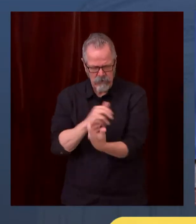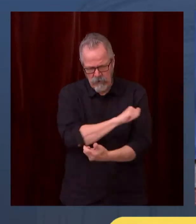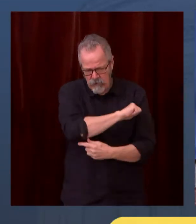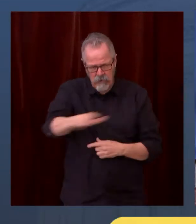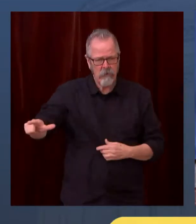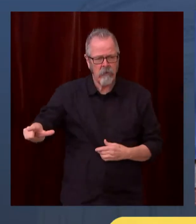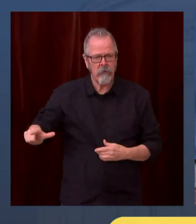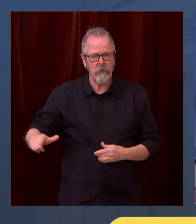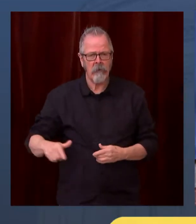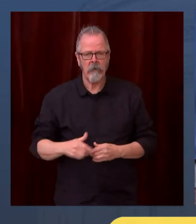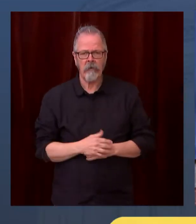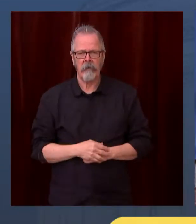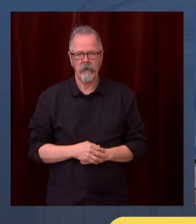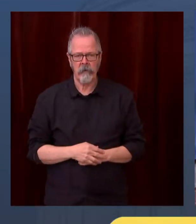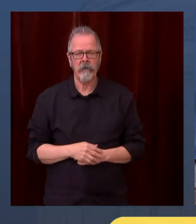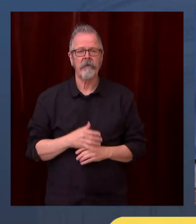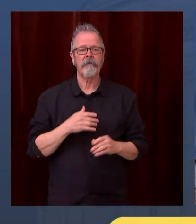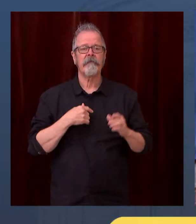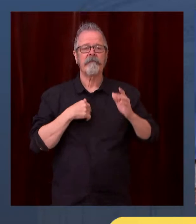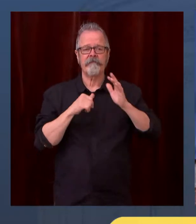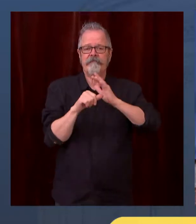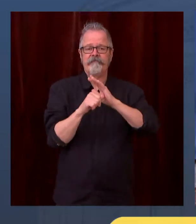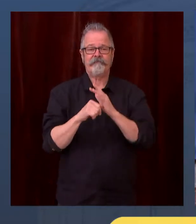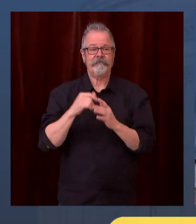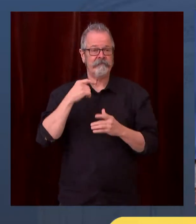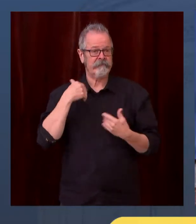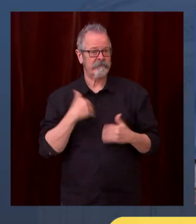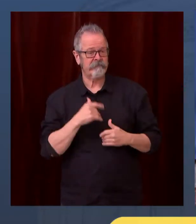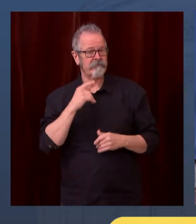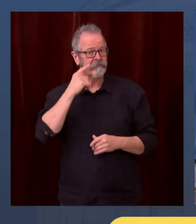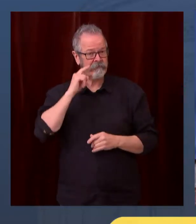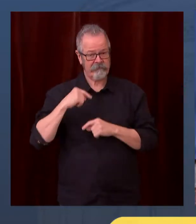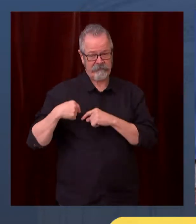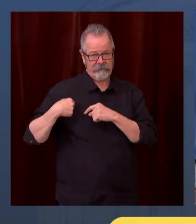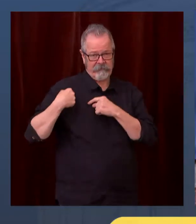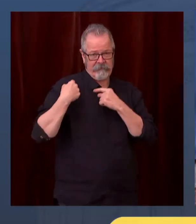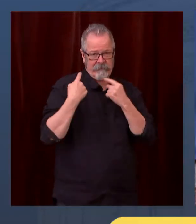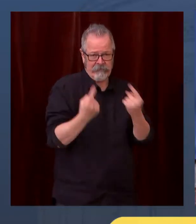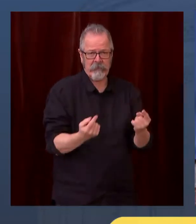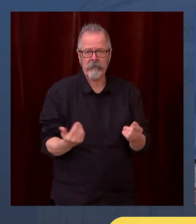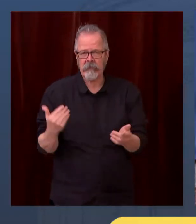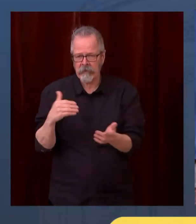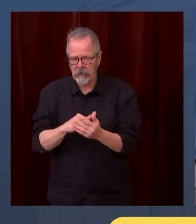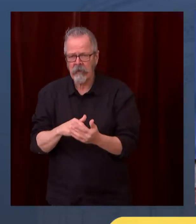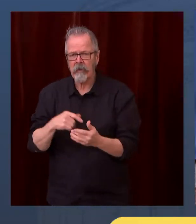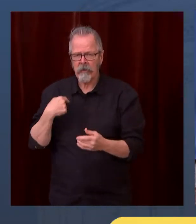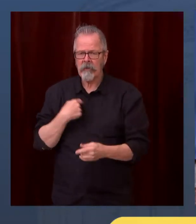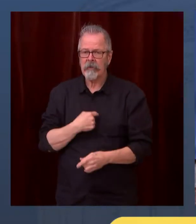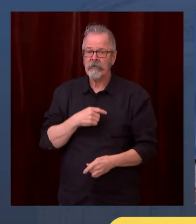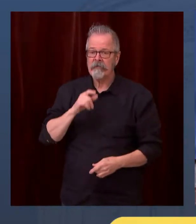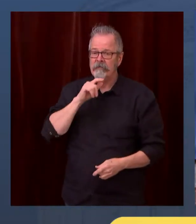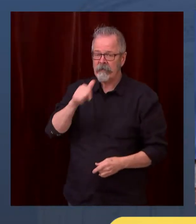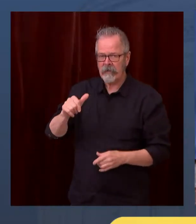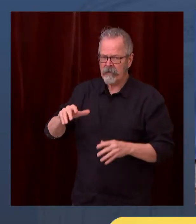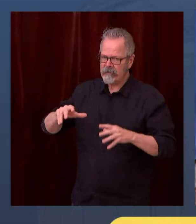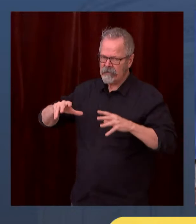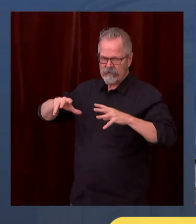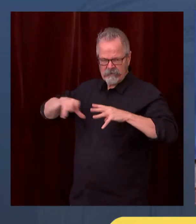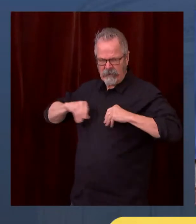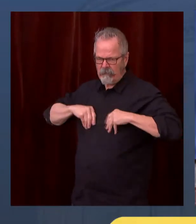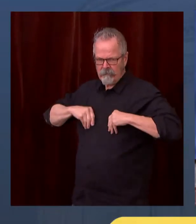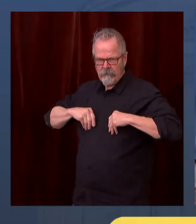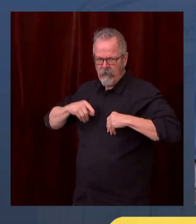said the last few days, and that is we are not going to accept any misconduct regarding the use of these